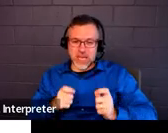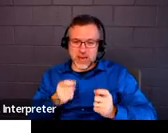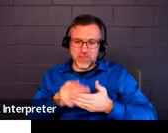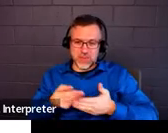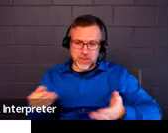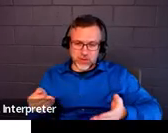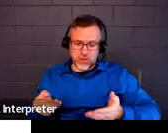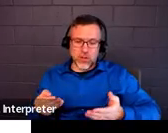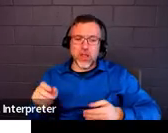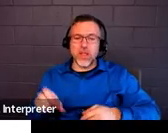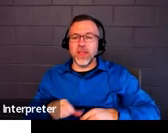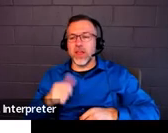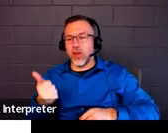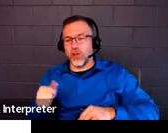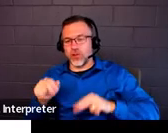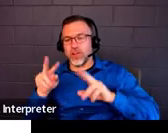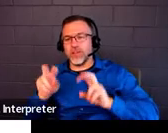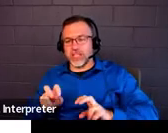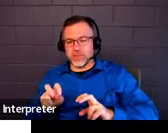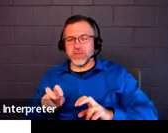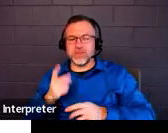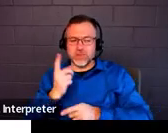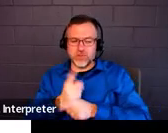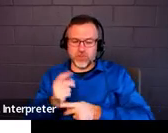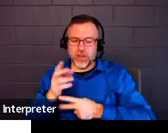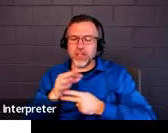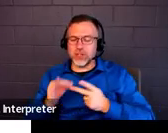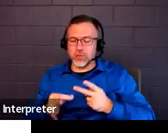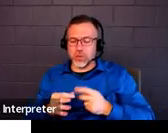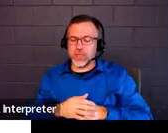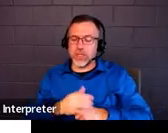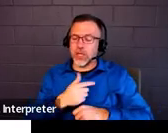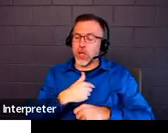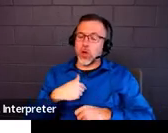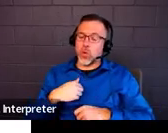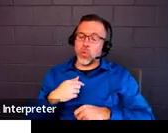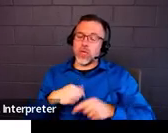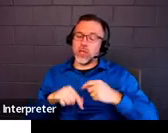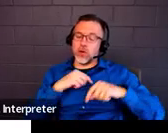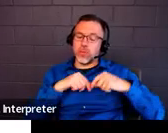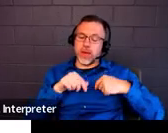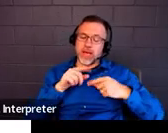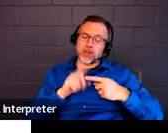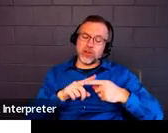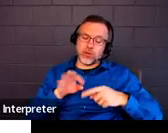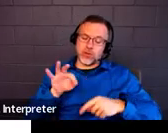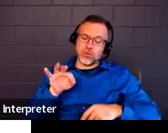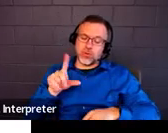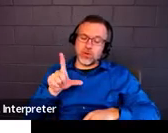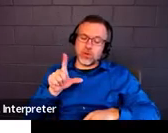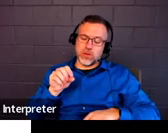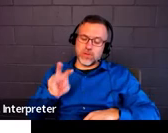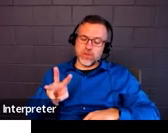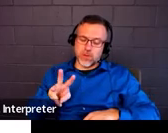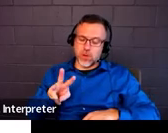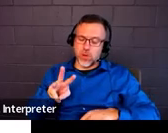alternate assessment is the correct choice. So we referred to the participation decision flowchart, so there's no question about the